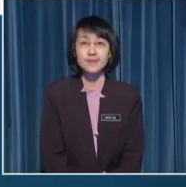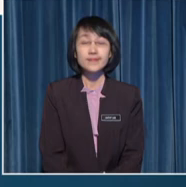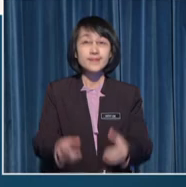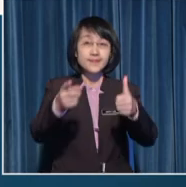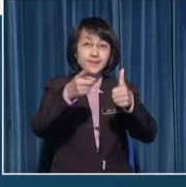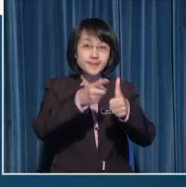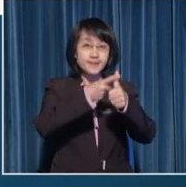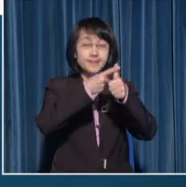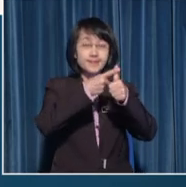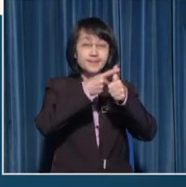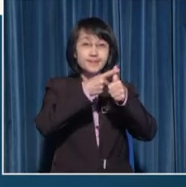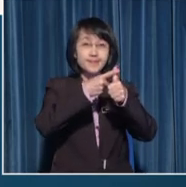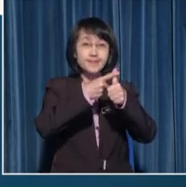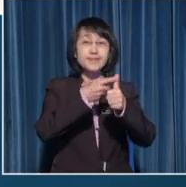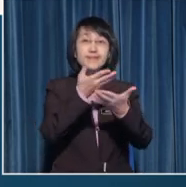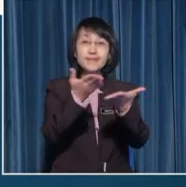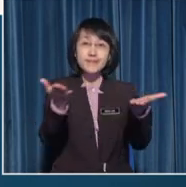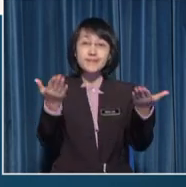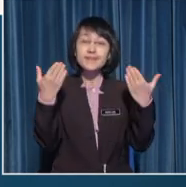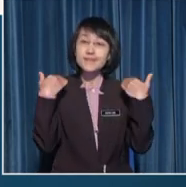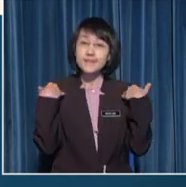First, you have your notes.